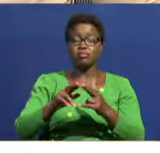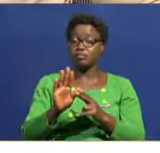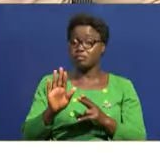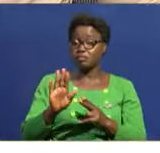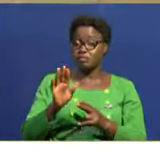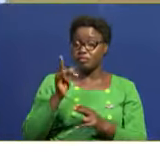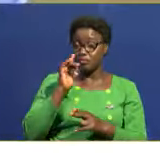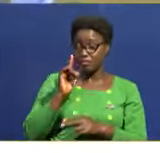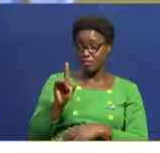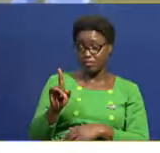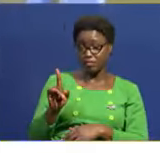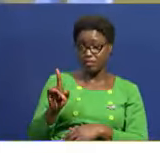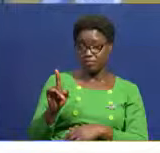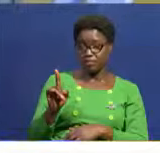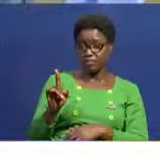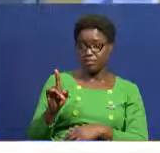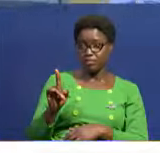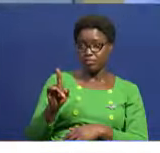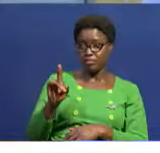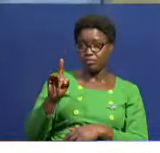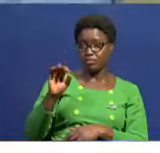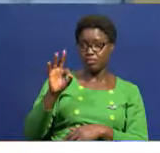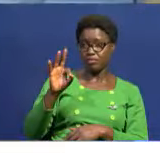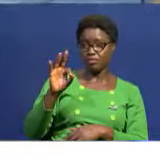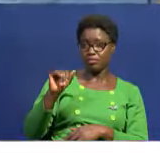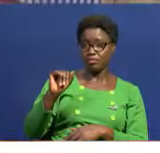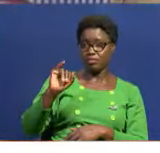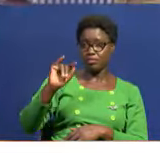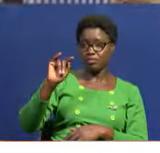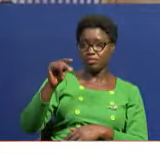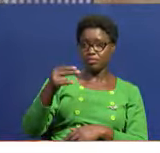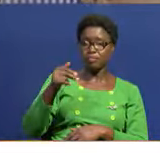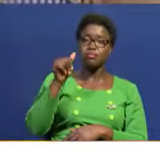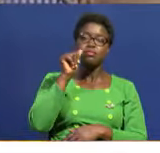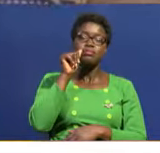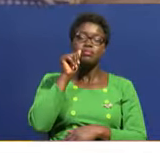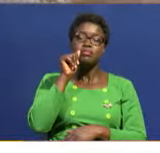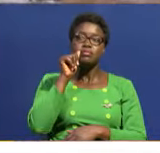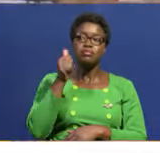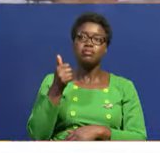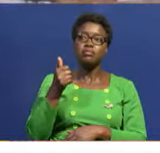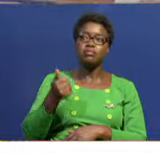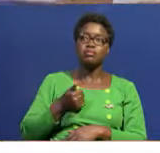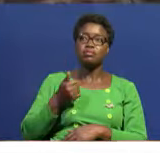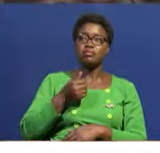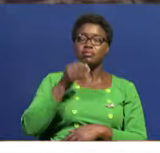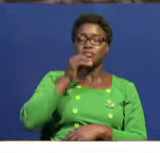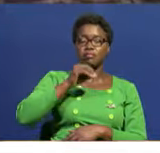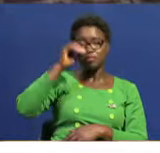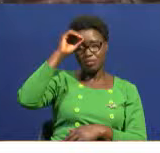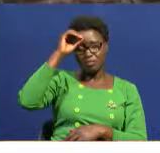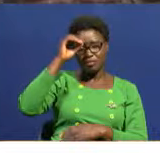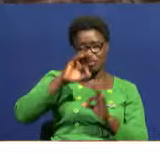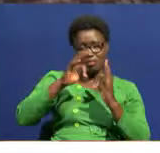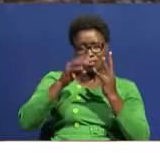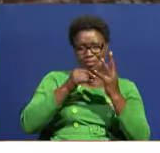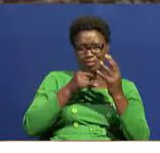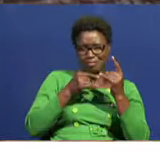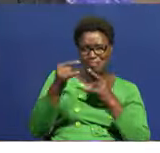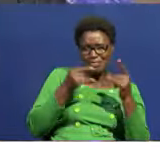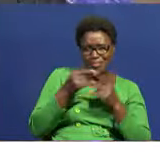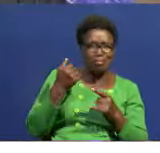report. Faith Wamboi, an aunt to the deceased Gladys, who was an orphan, shares the family's struggle with her